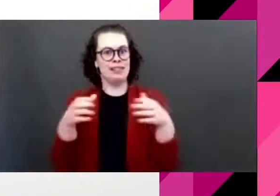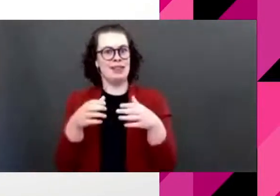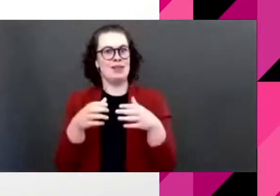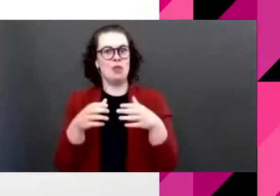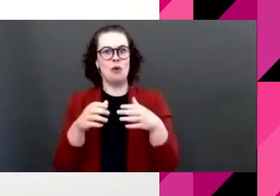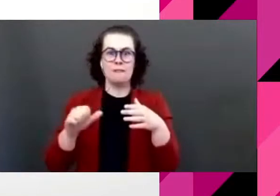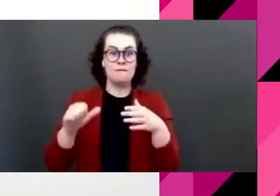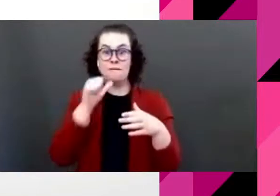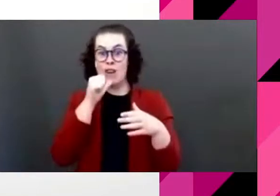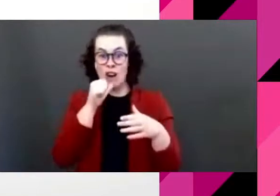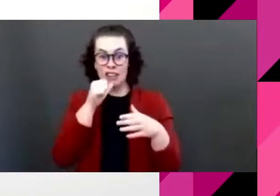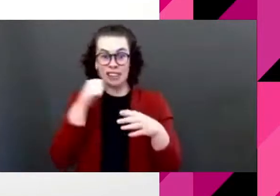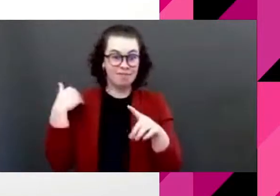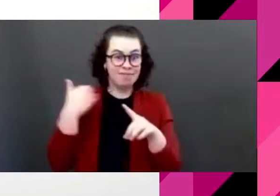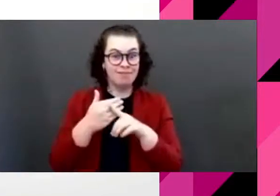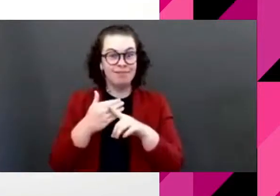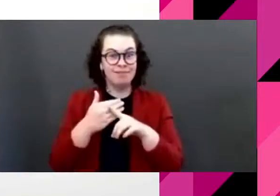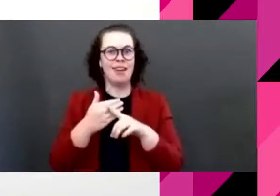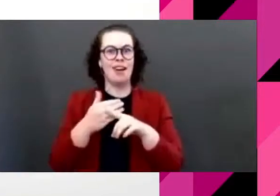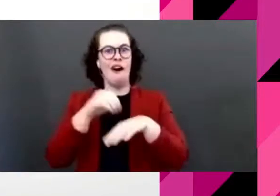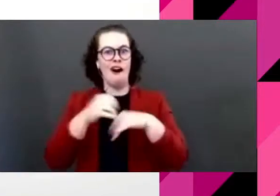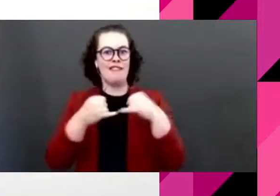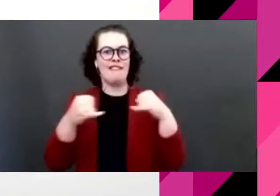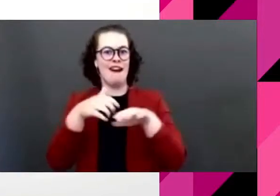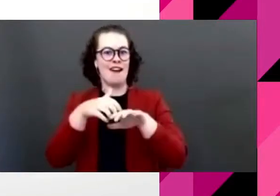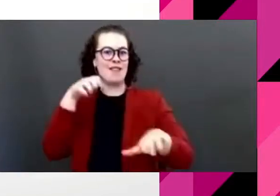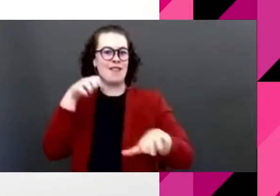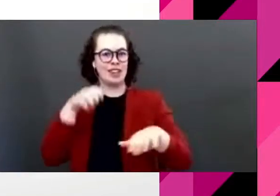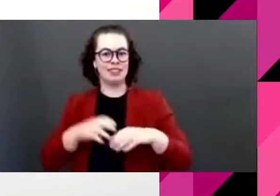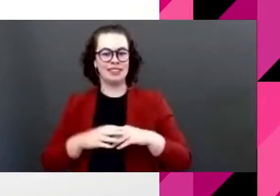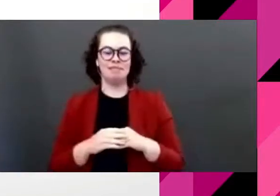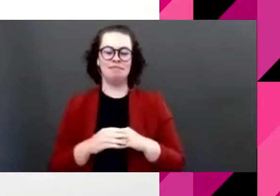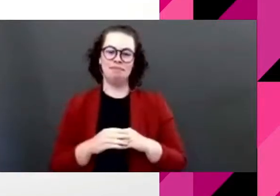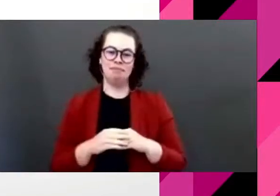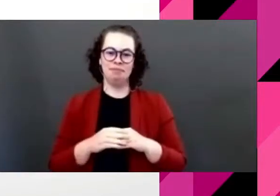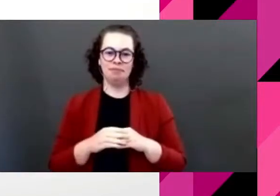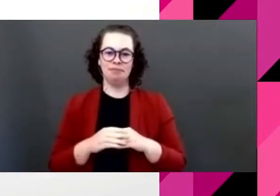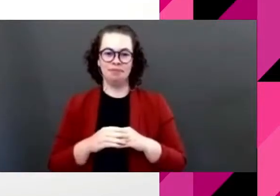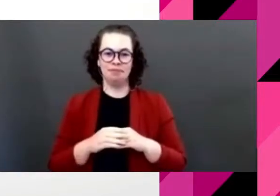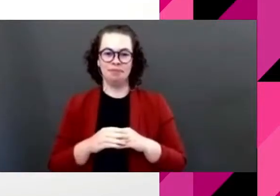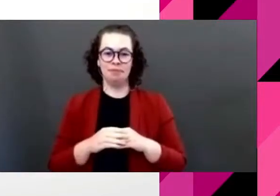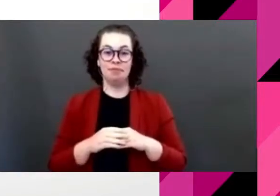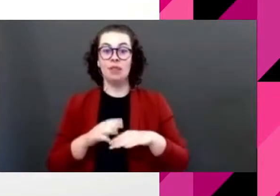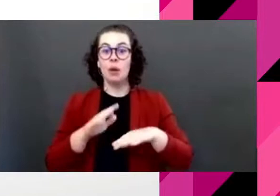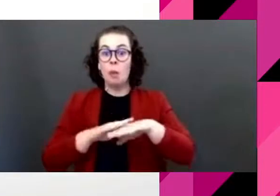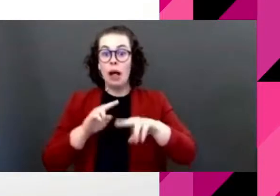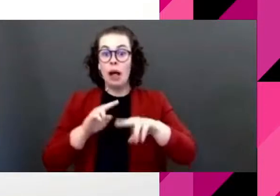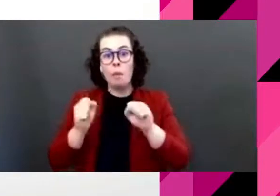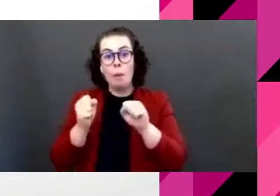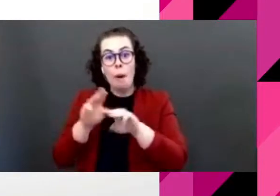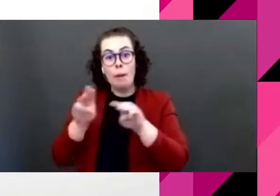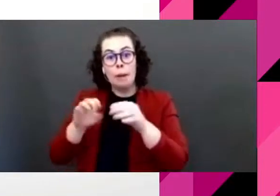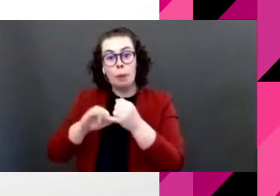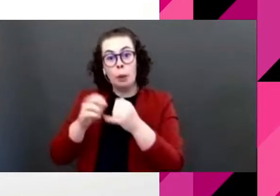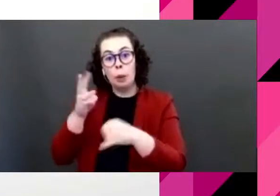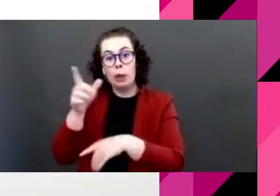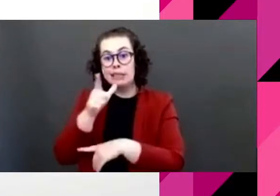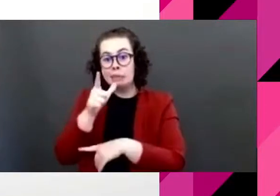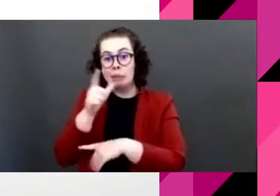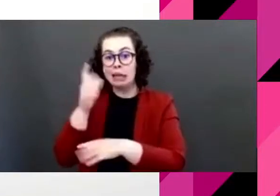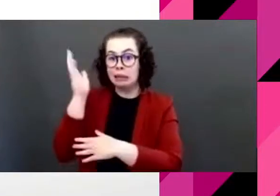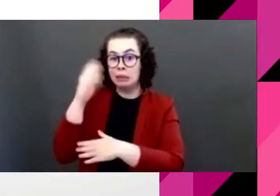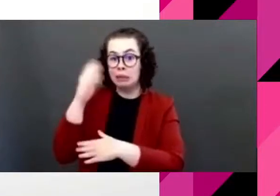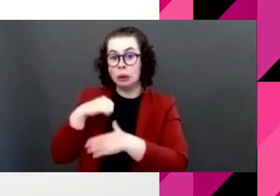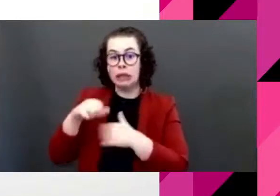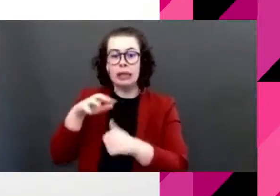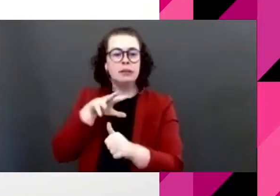annual conference. And I would like to extend a warm welcome to all of our speakers today, in particular